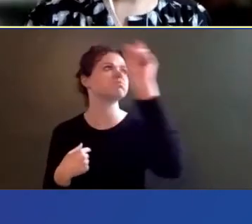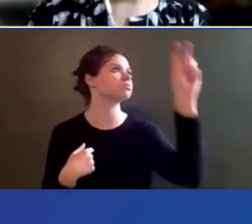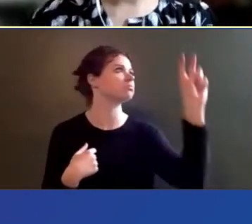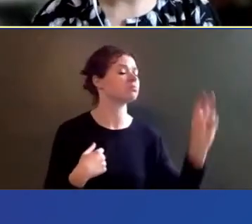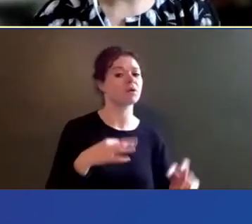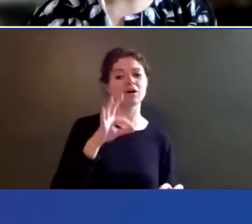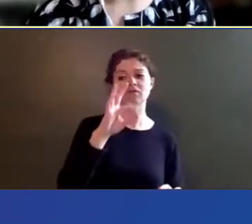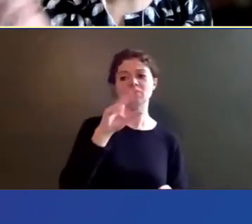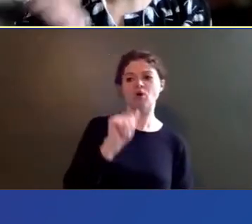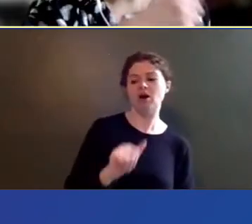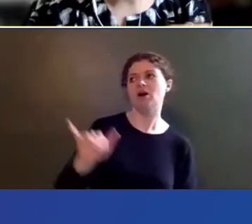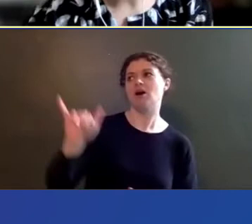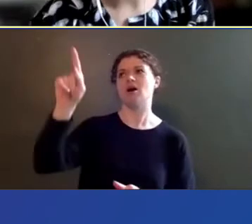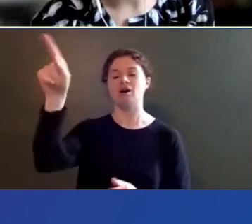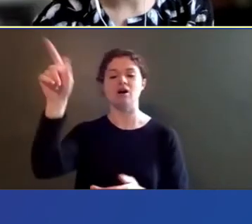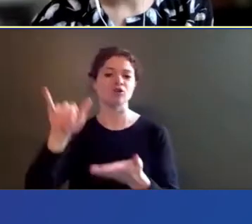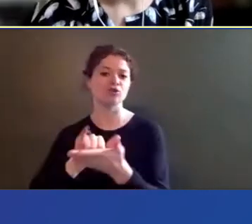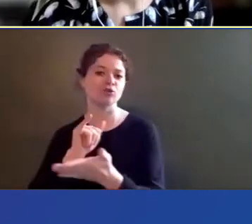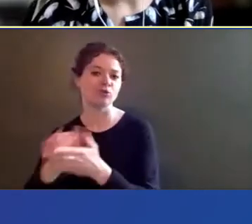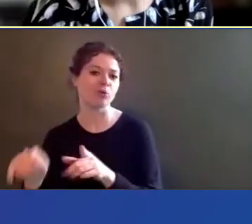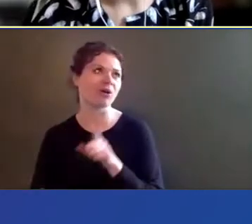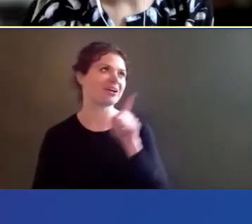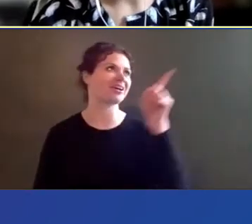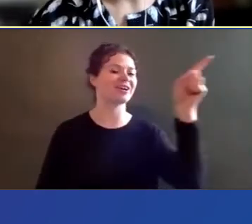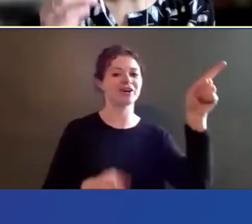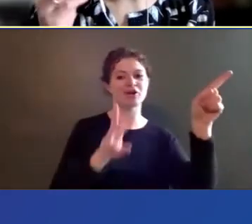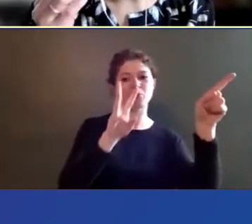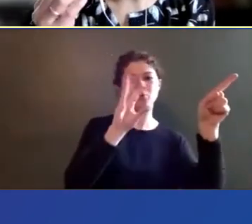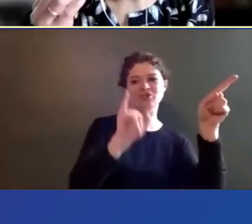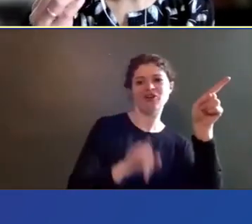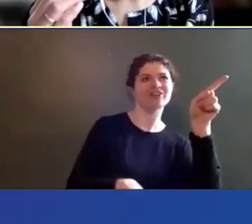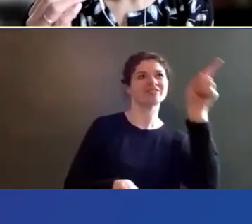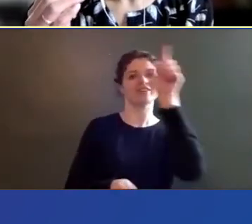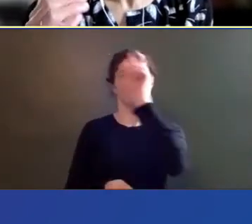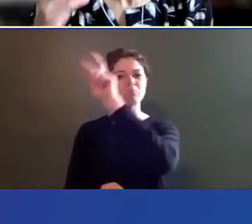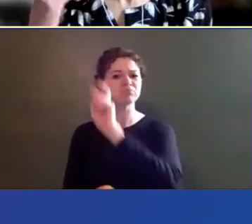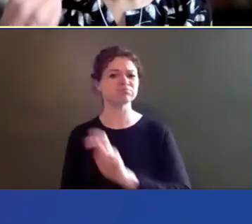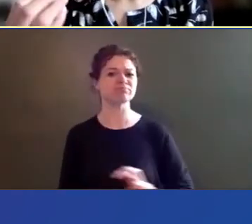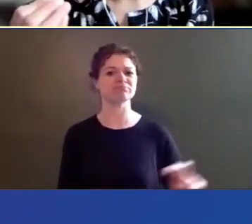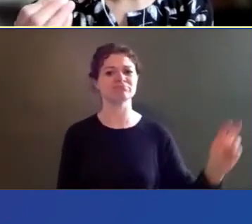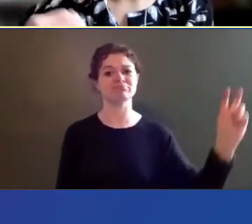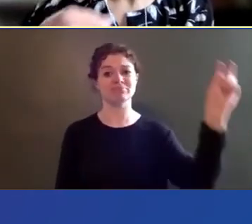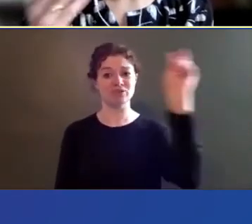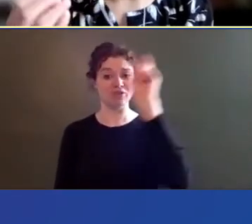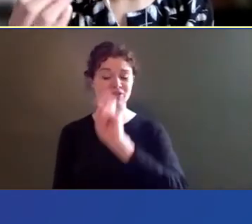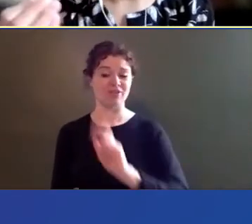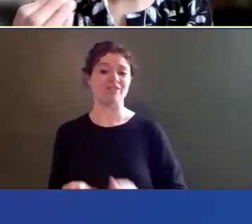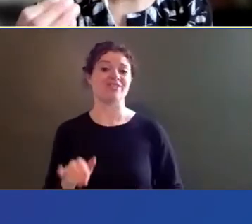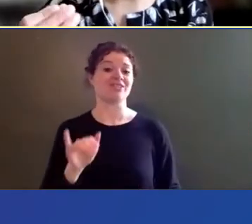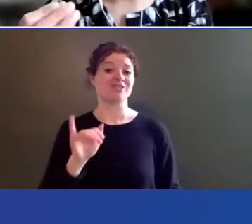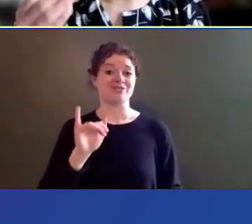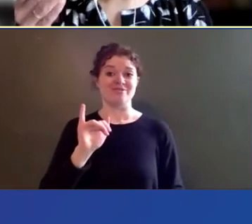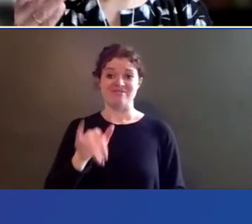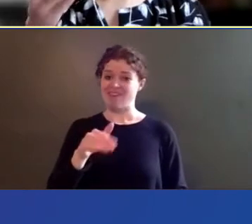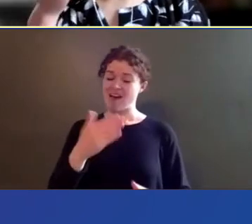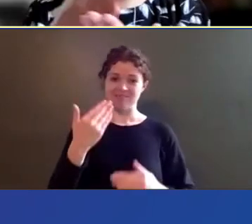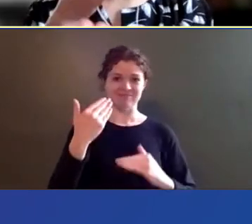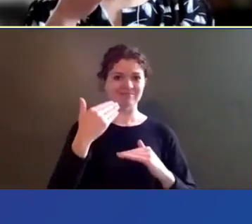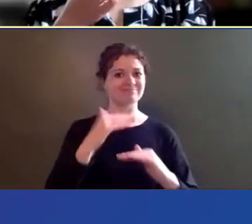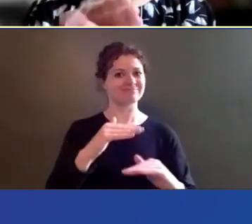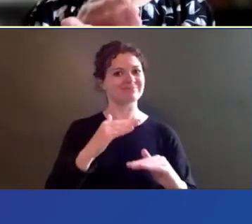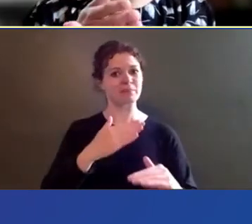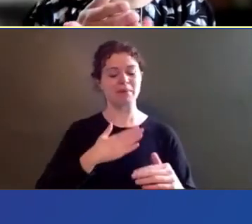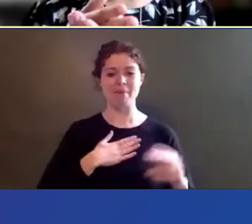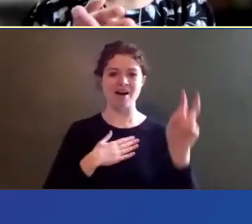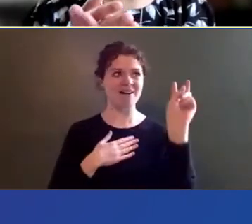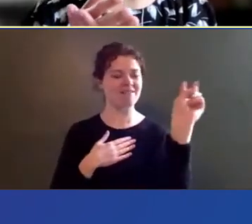I was in New York, I was in Wisconsin. And so in some ways prohibited my ability to focus